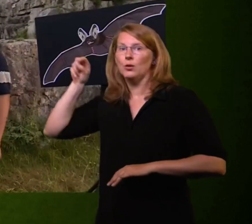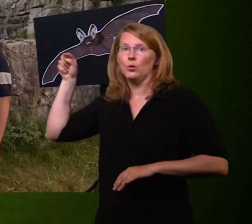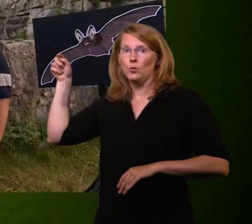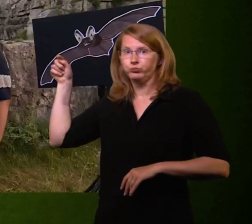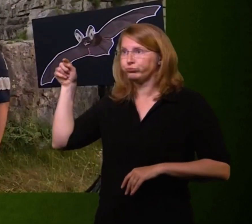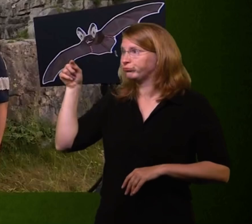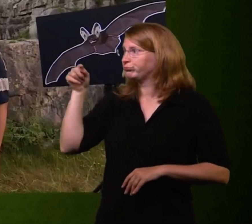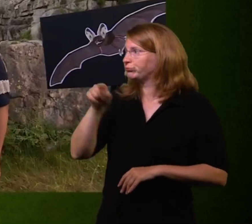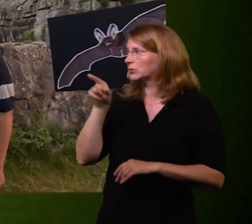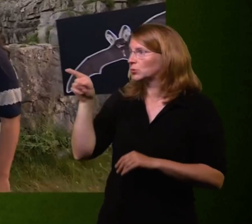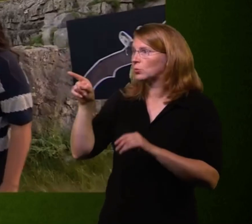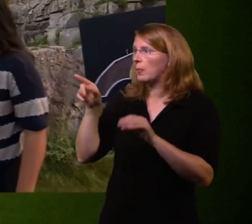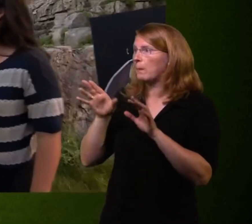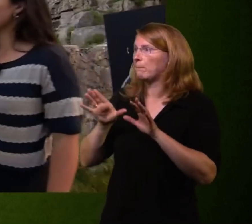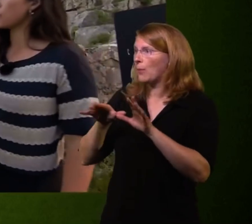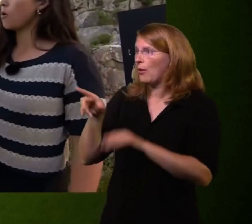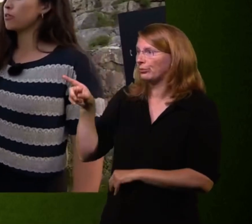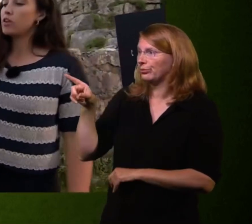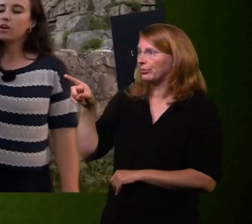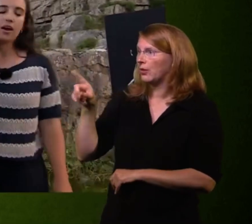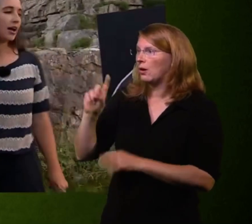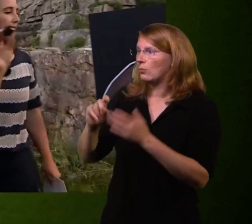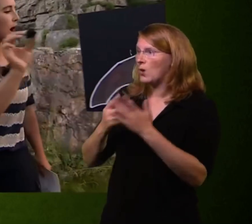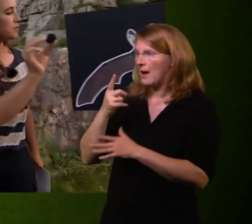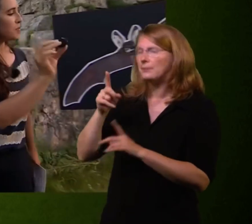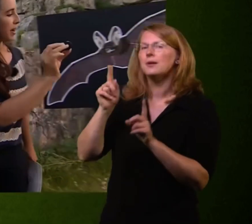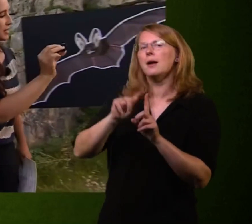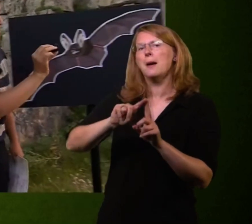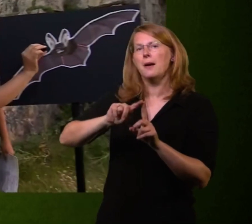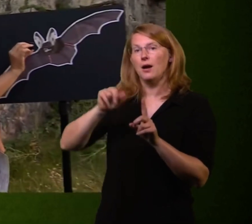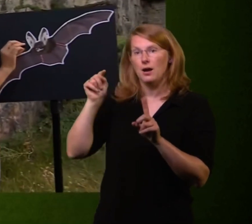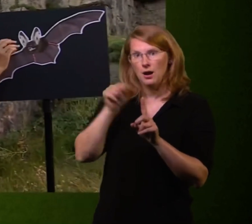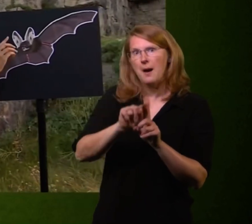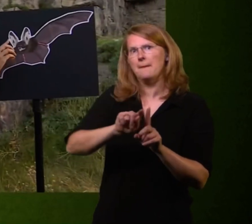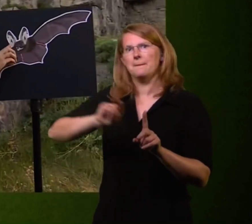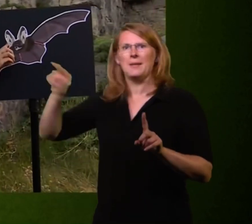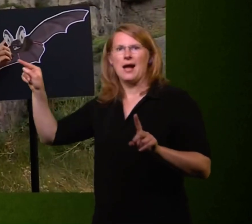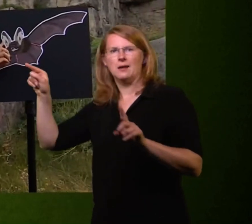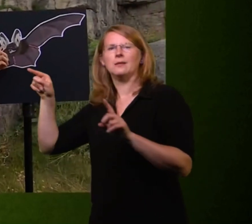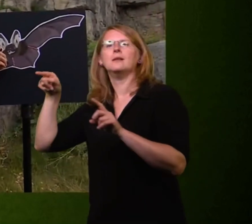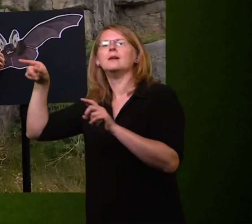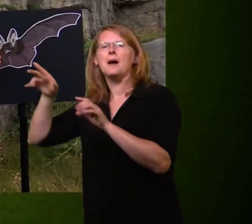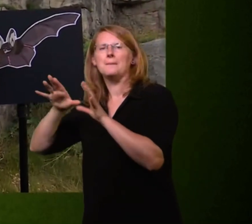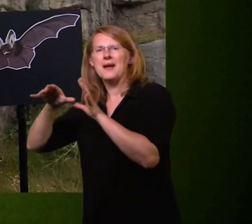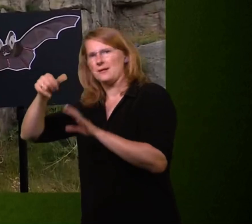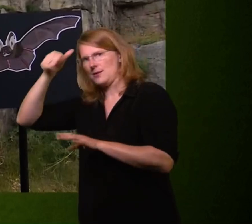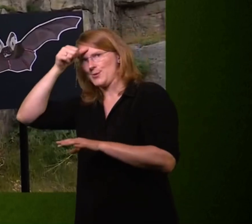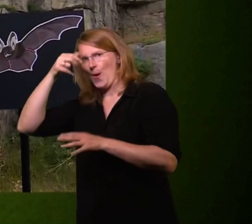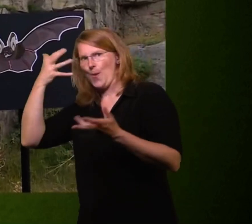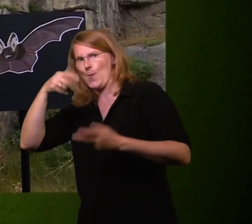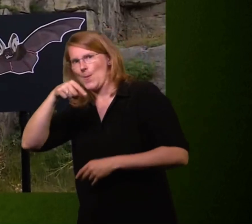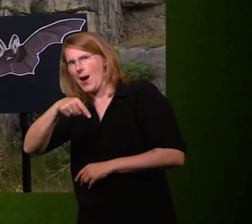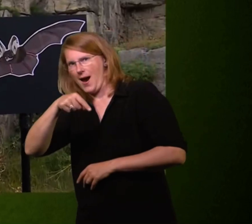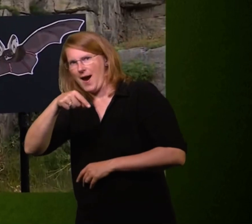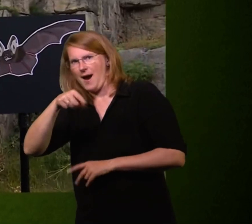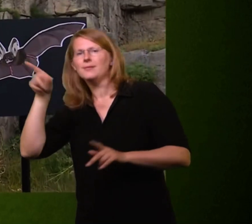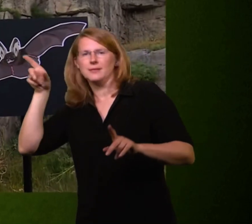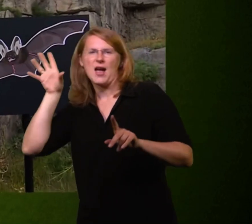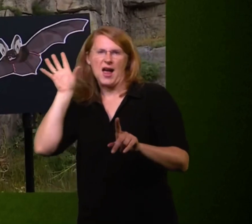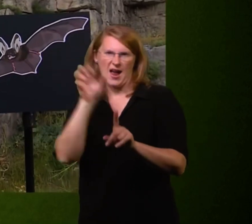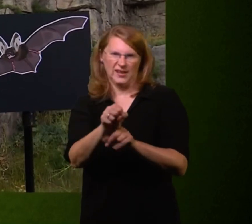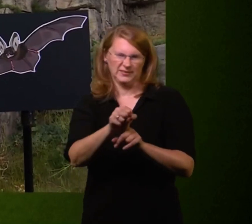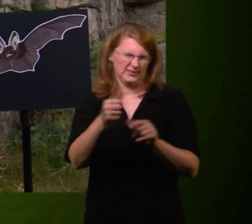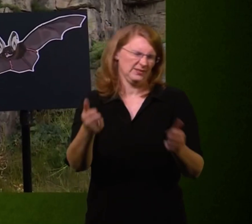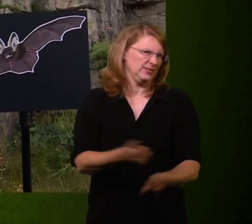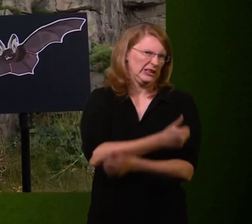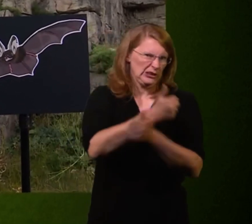my moth here, and what happens is it bounces off the moth and it comes back to the bat, and then the bat is able to immediately know where that moth is, and very